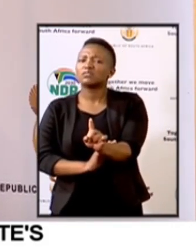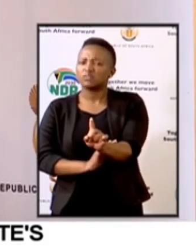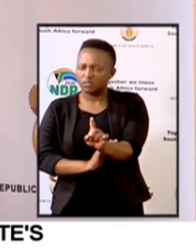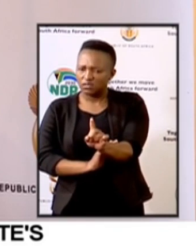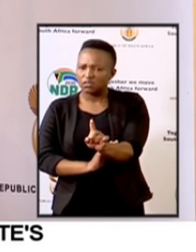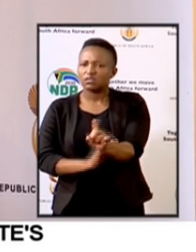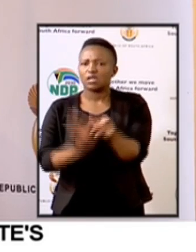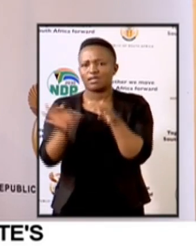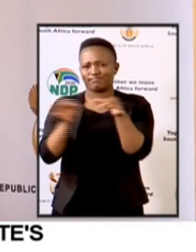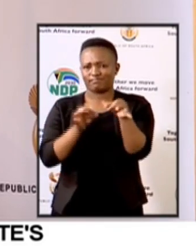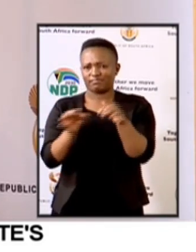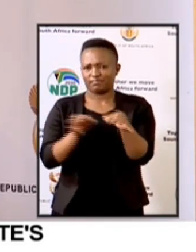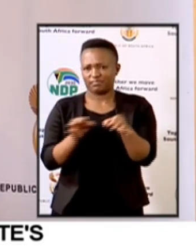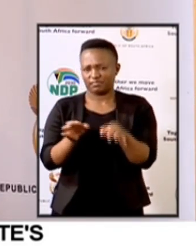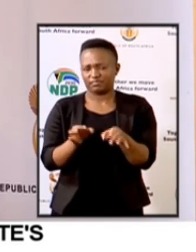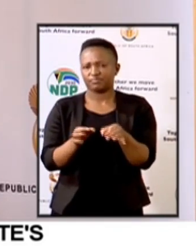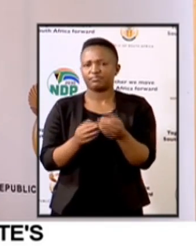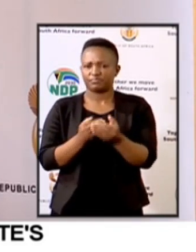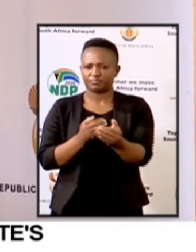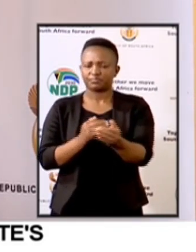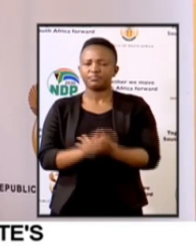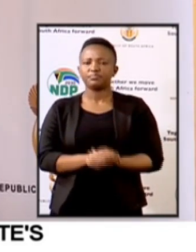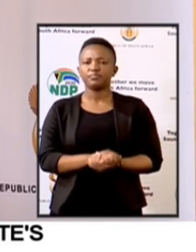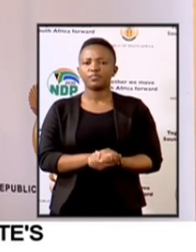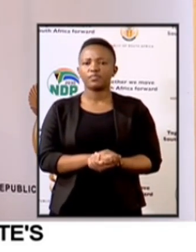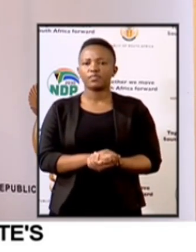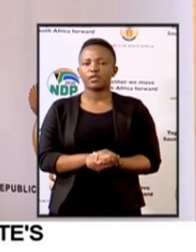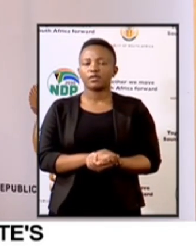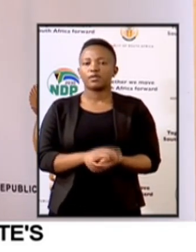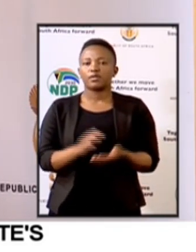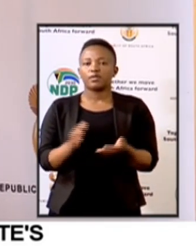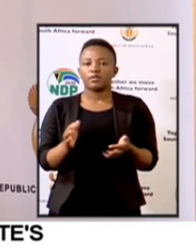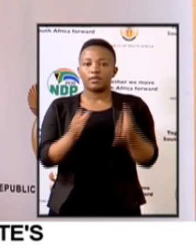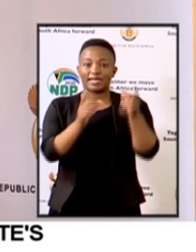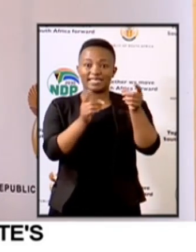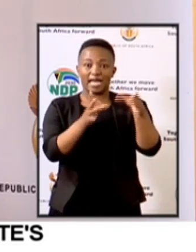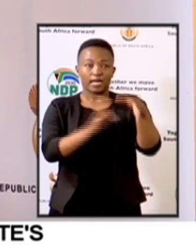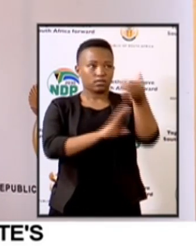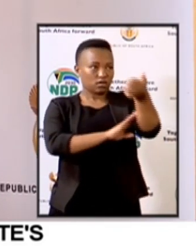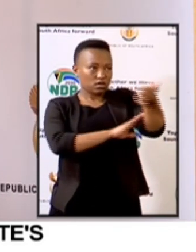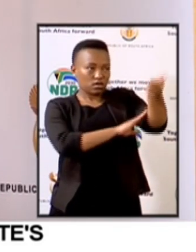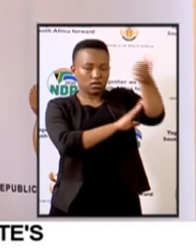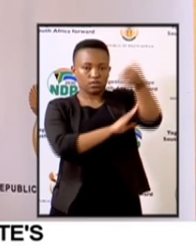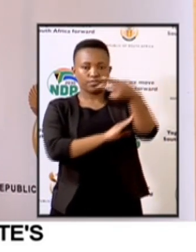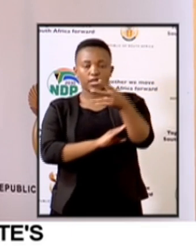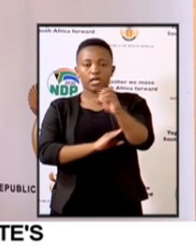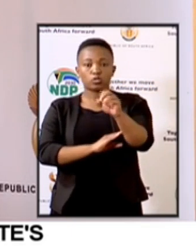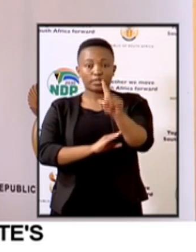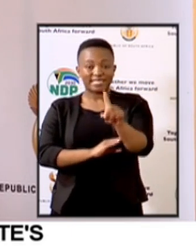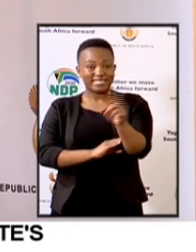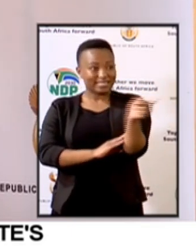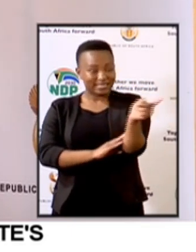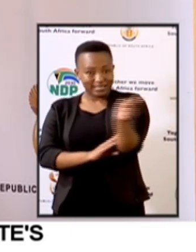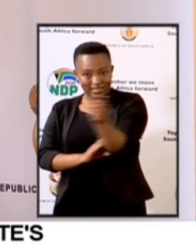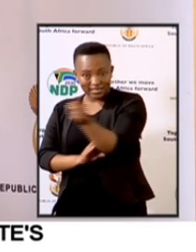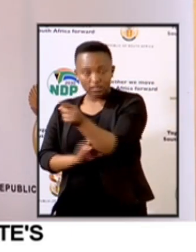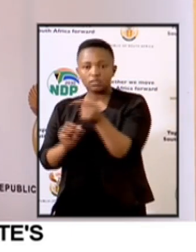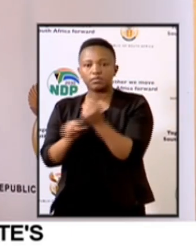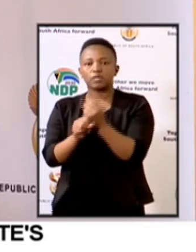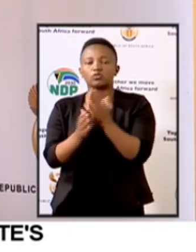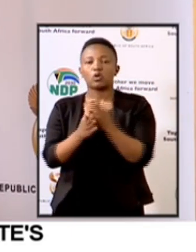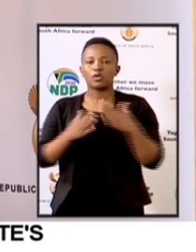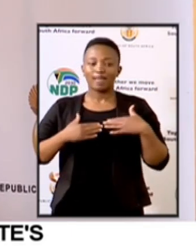those as it were. All Directors General and HODs are directed to ensure that all health and